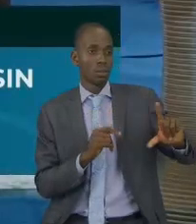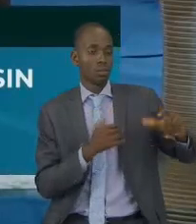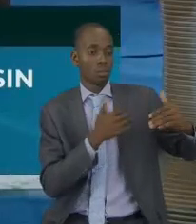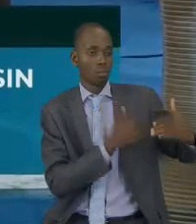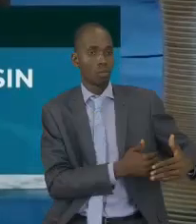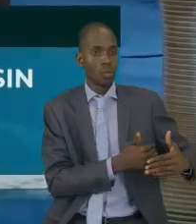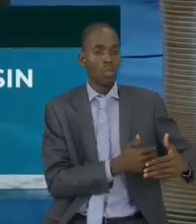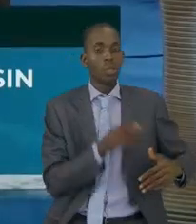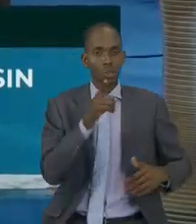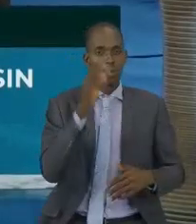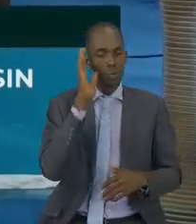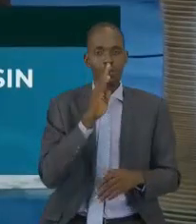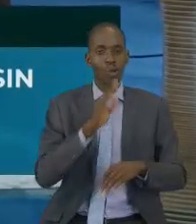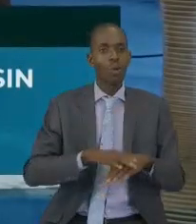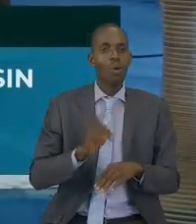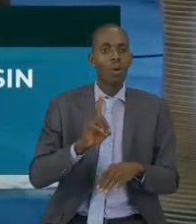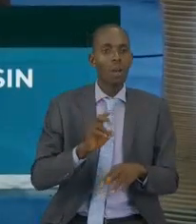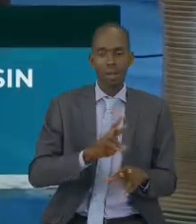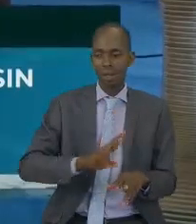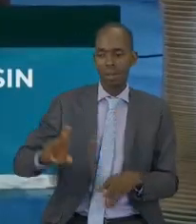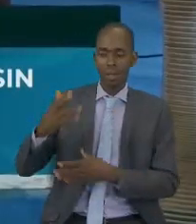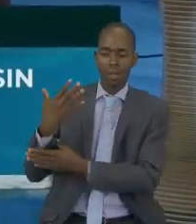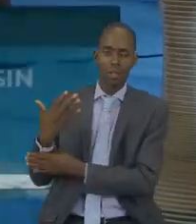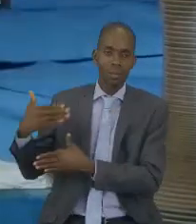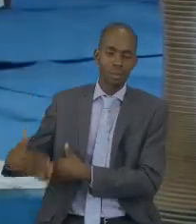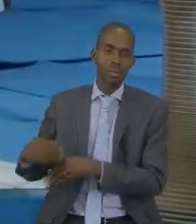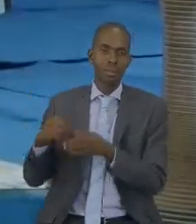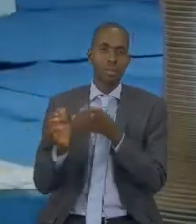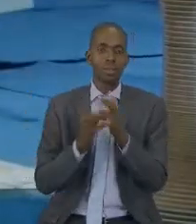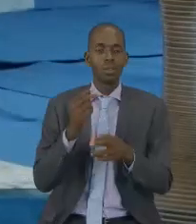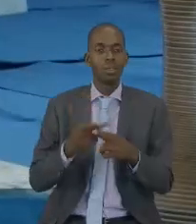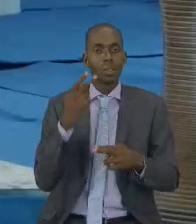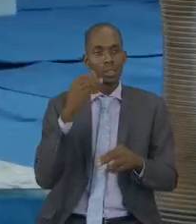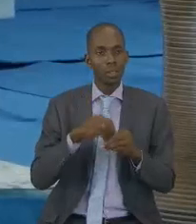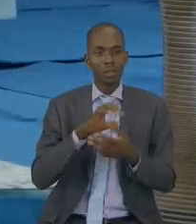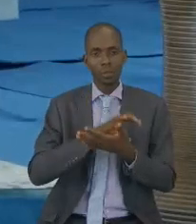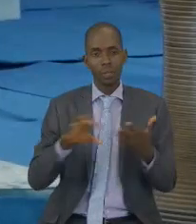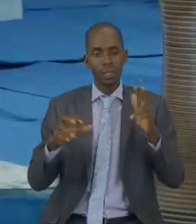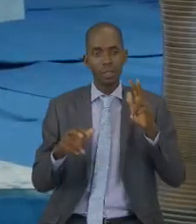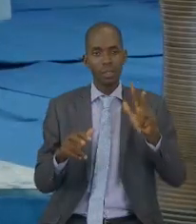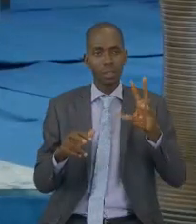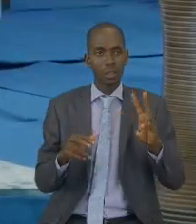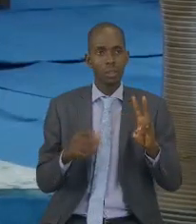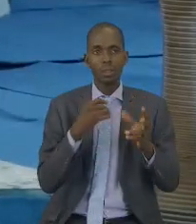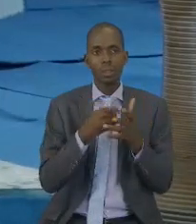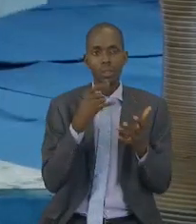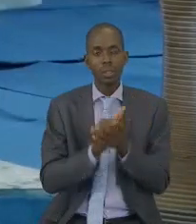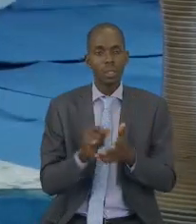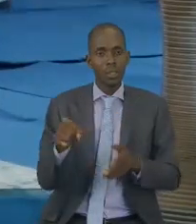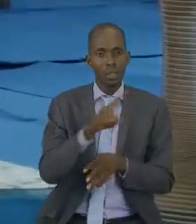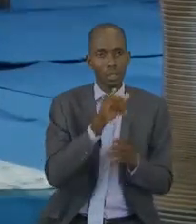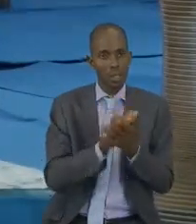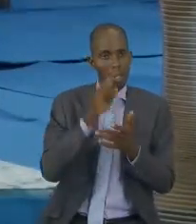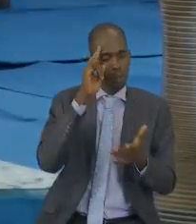will be on the right hand side. Look at that verse, verse 36. He that believeth on the Son,